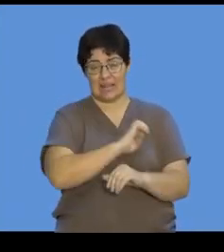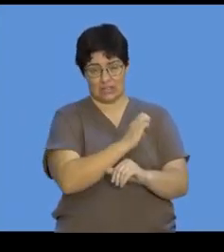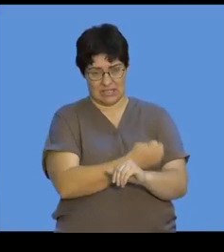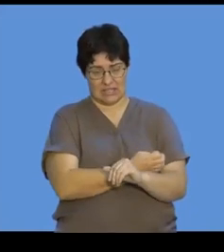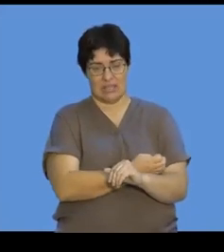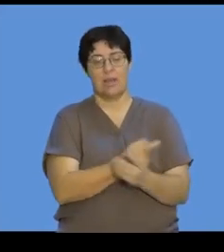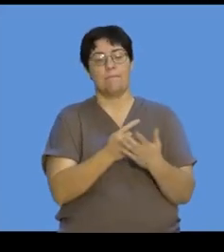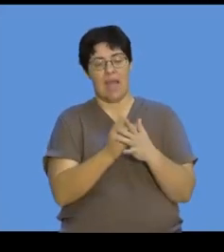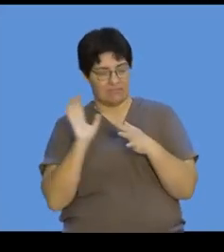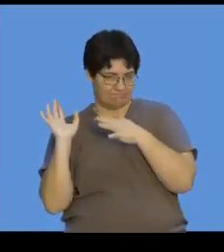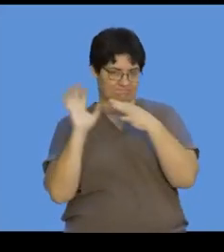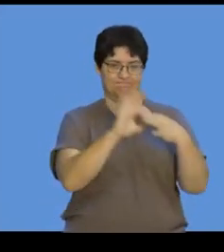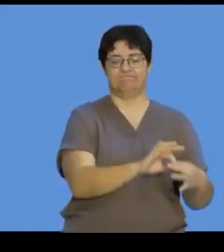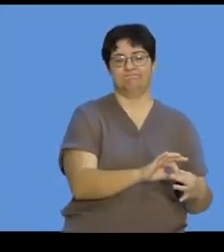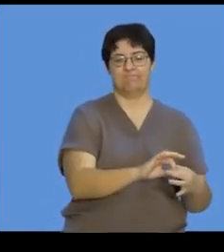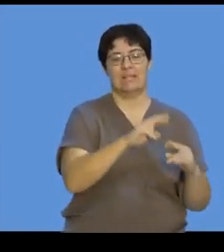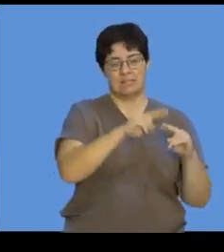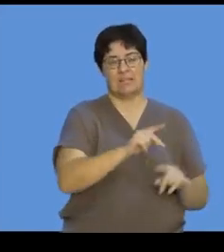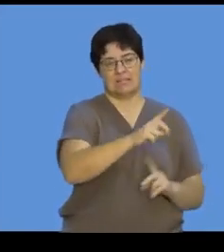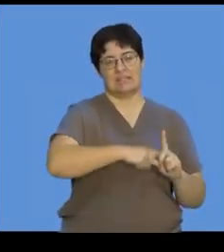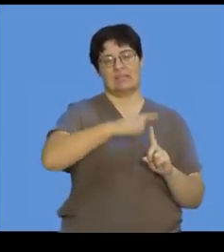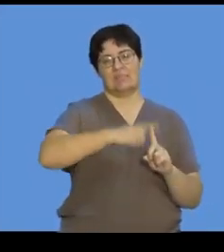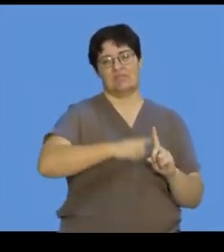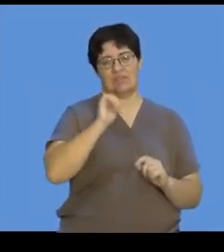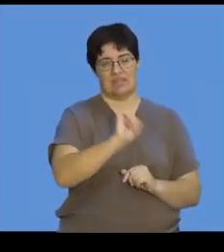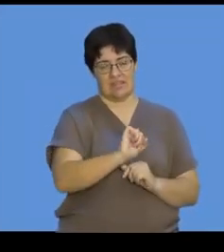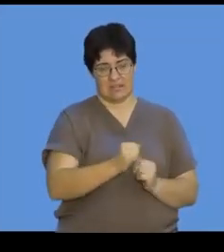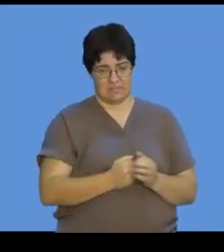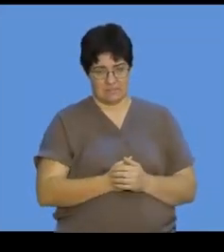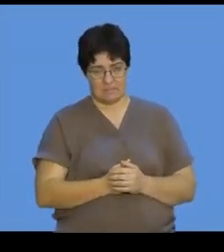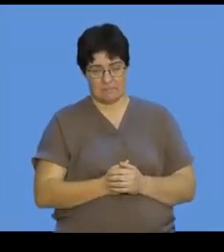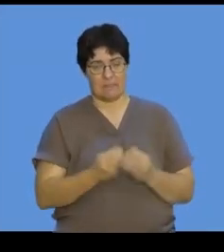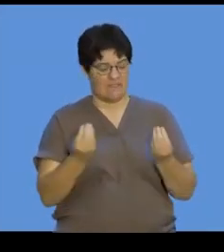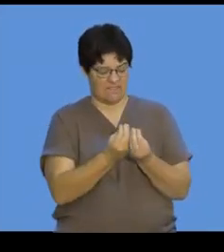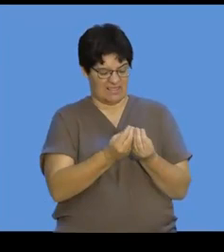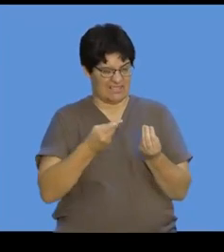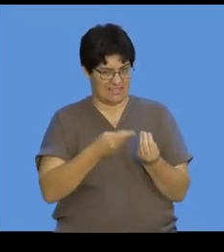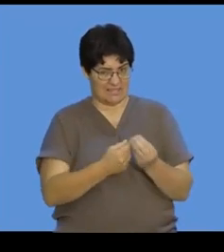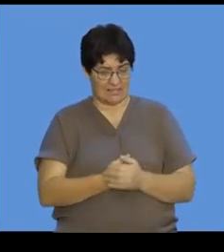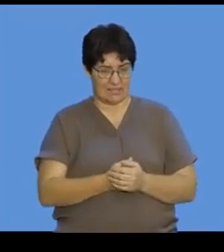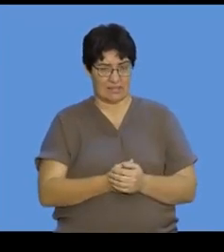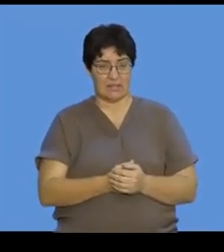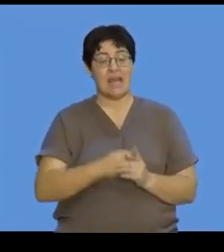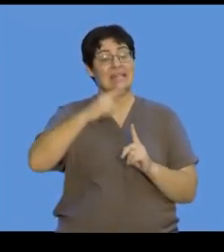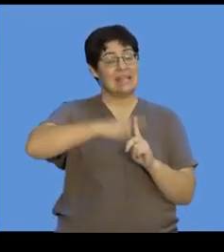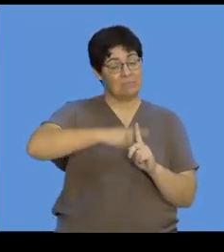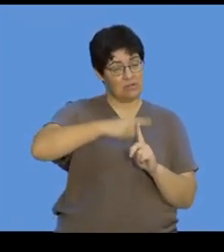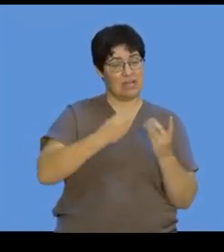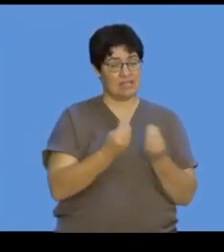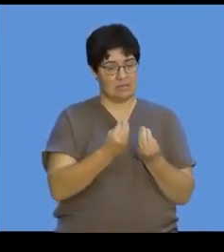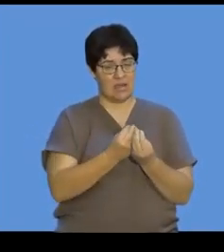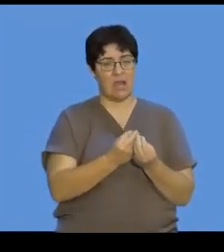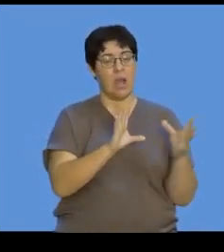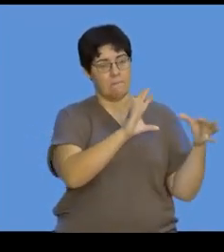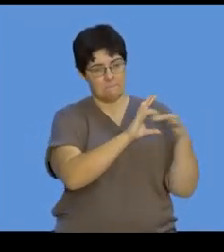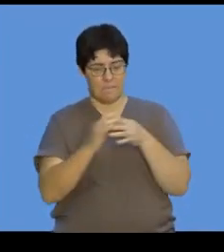direct relation to the temperature of a substance. Okay, so temperature of a substance is actually directly